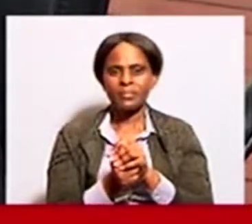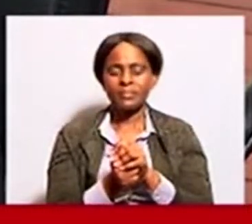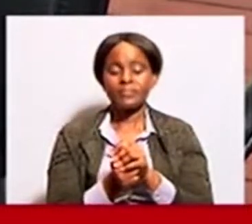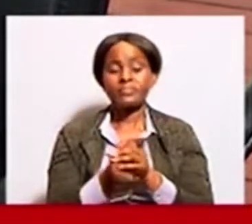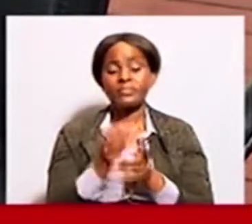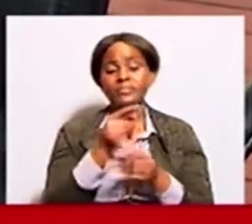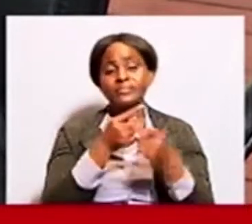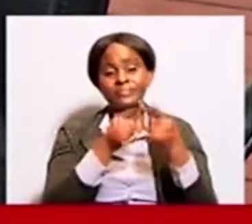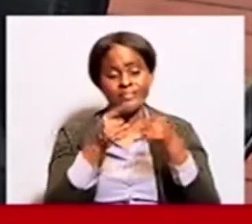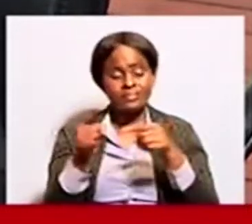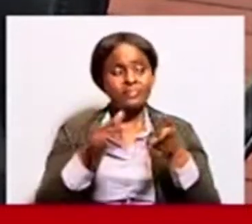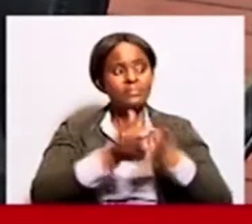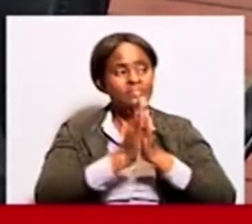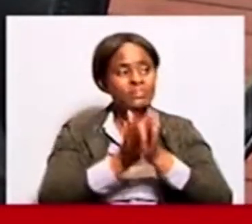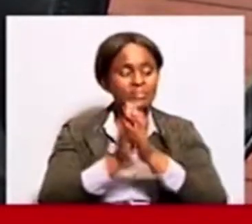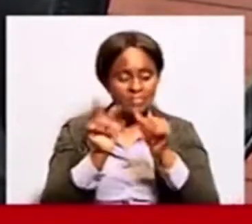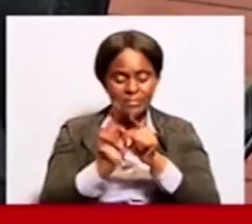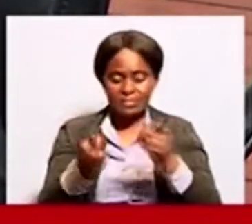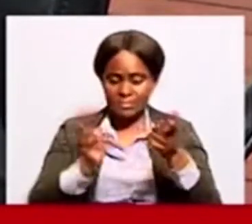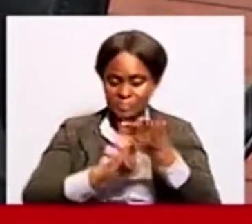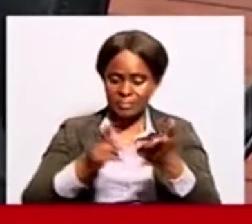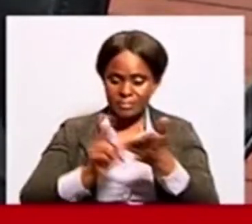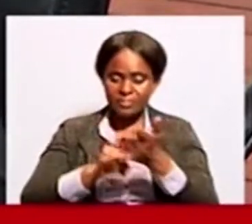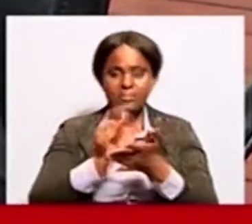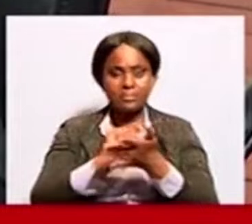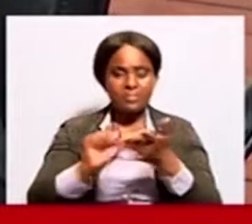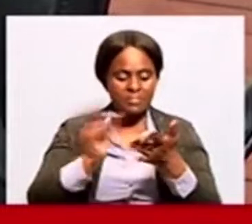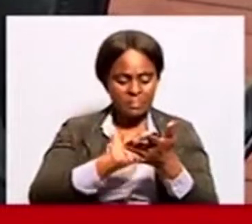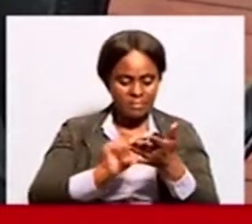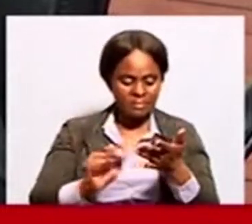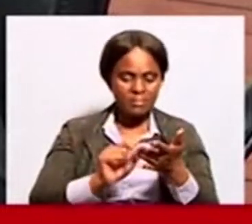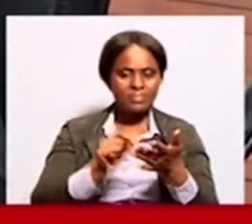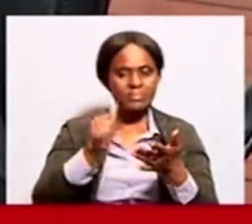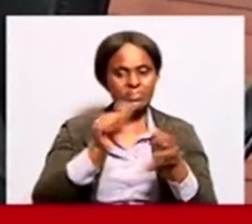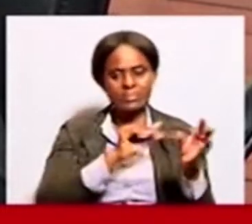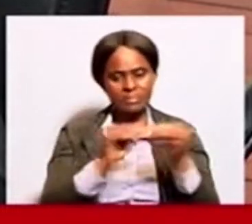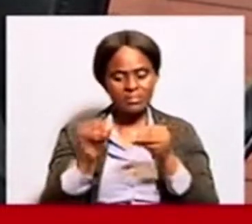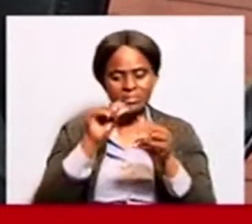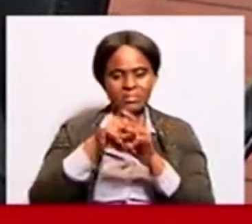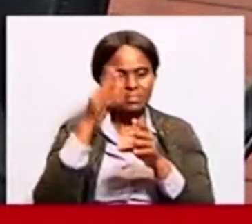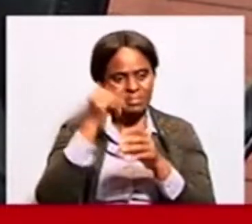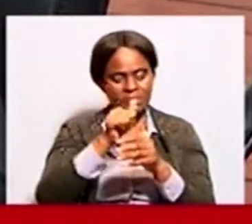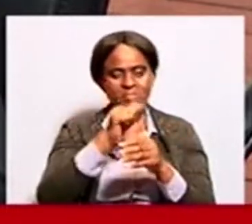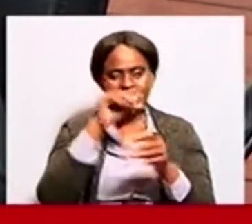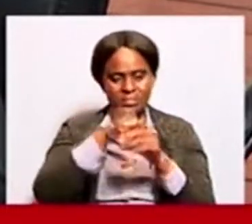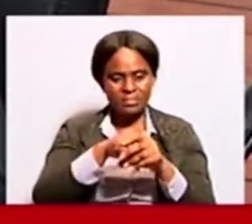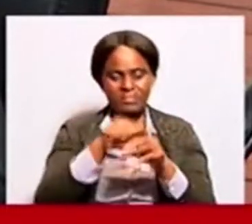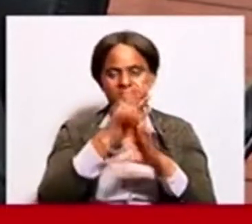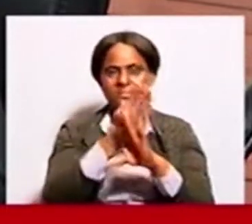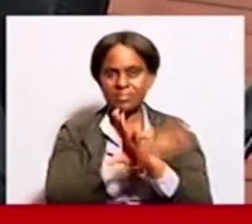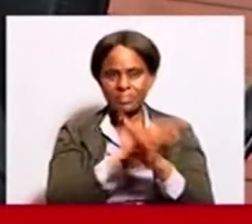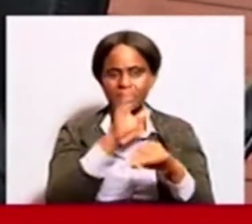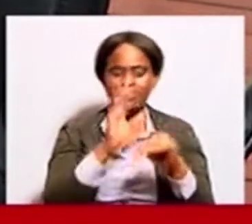despite several reminders and in writing, you moved in. Why did you move in earlier